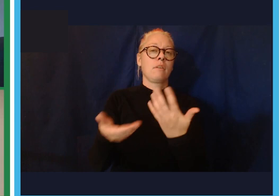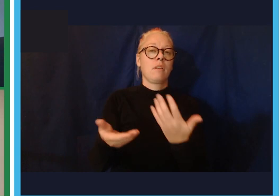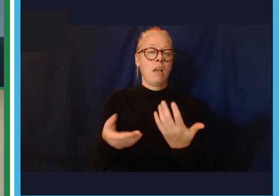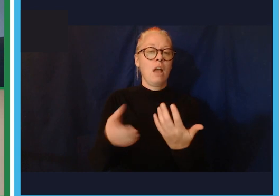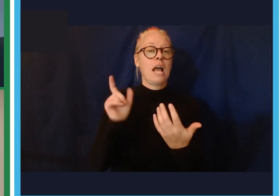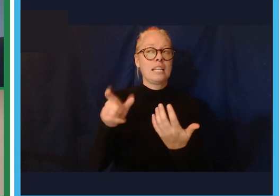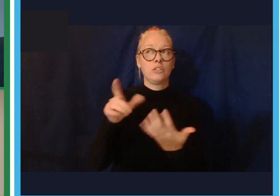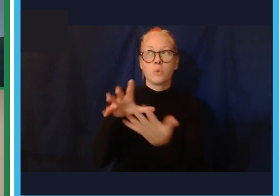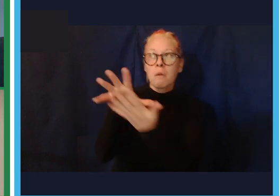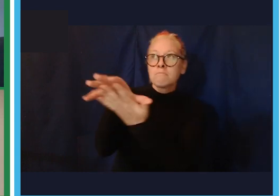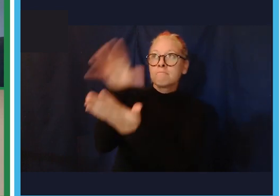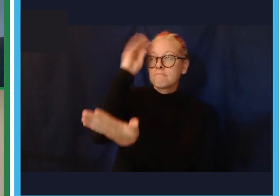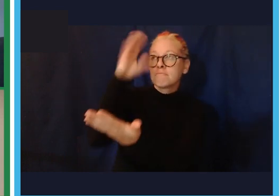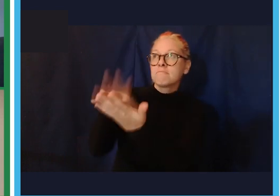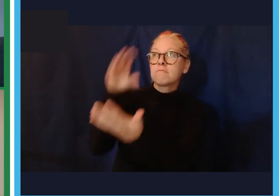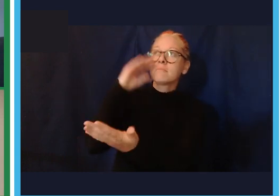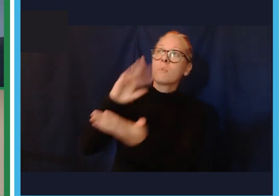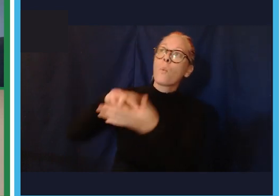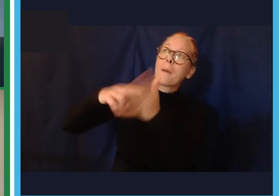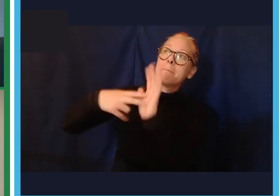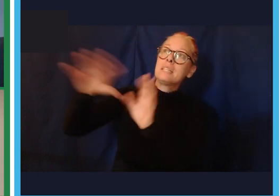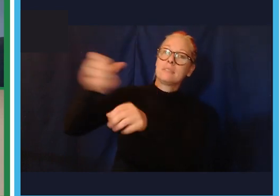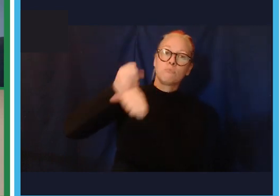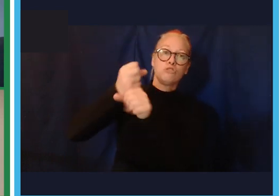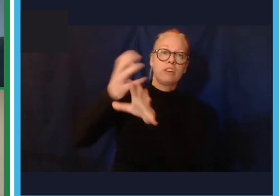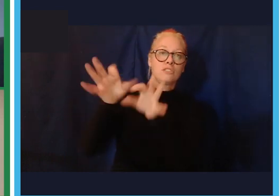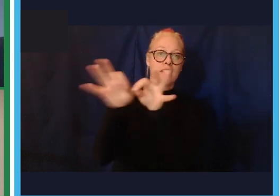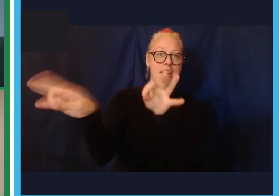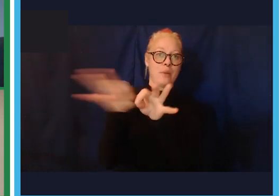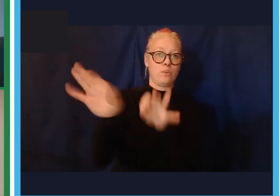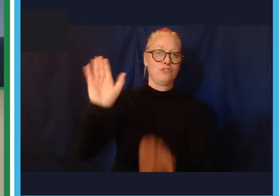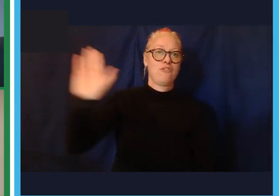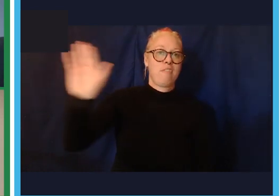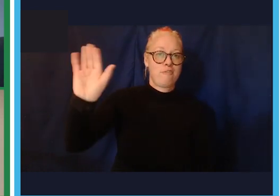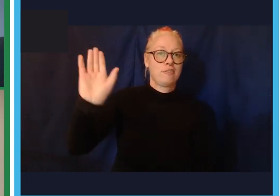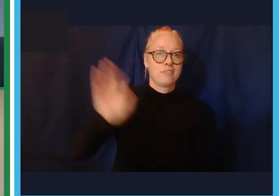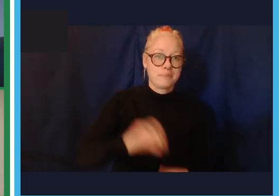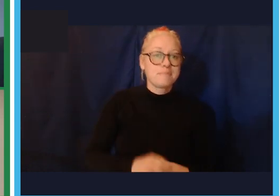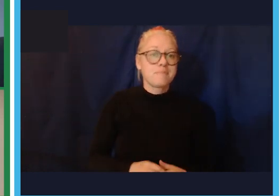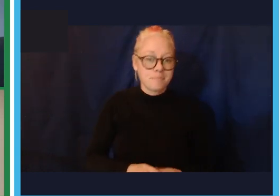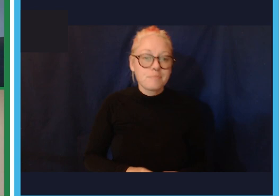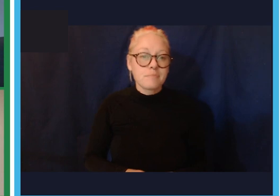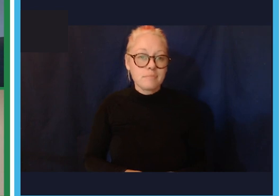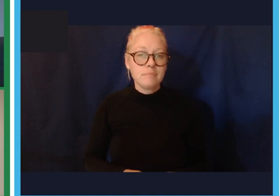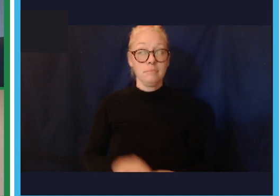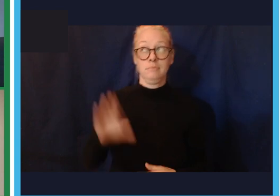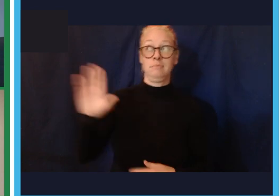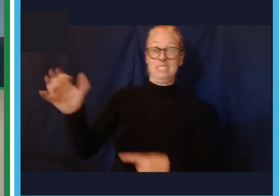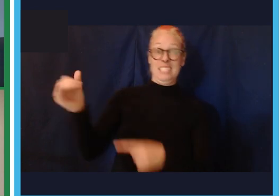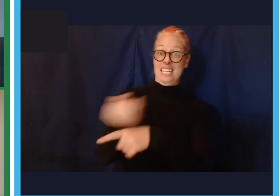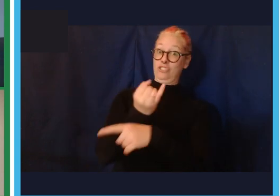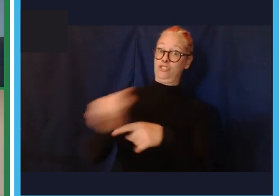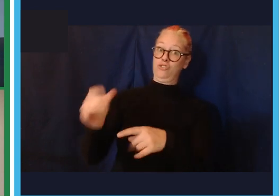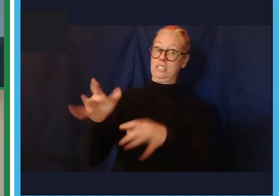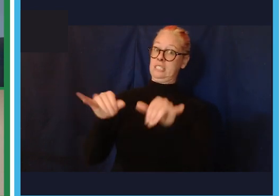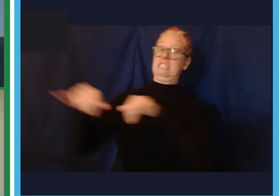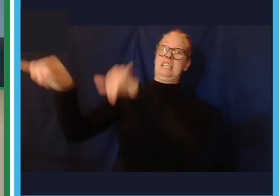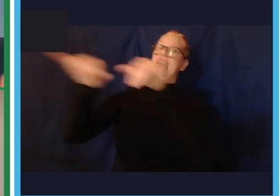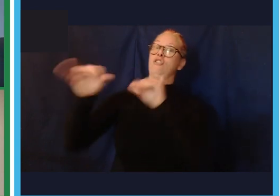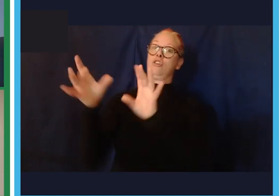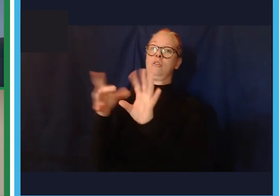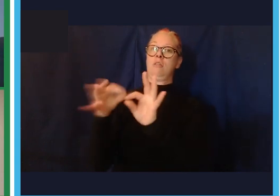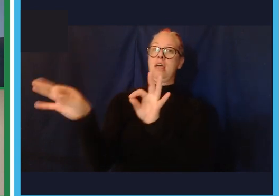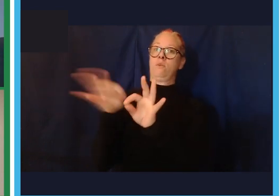be understood about the audience that you're speaking to in order for that communication.